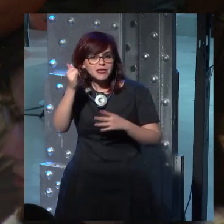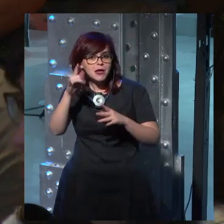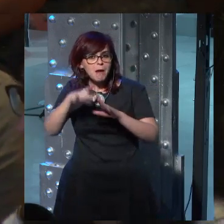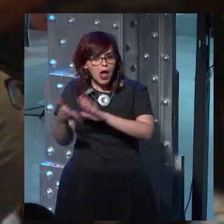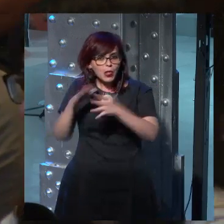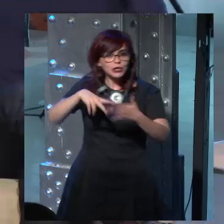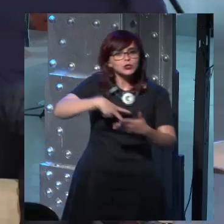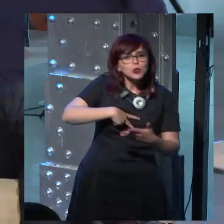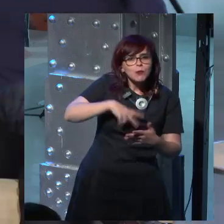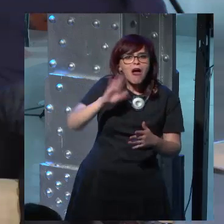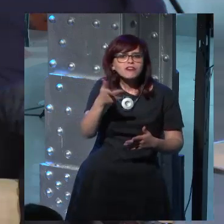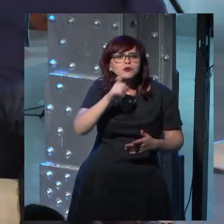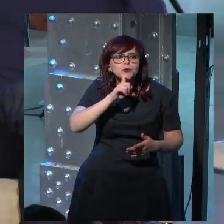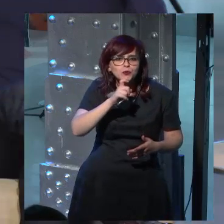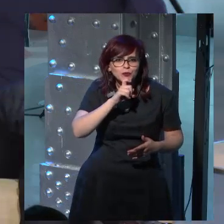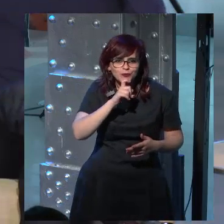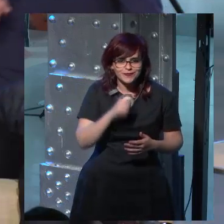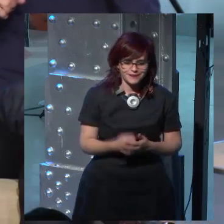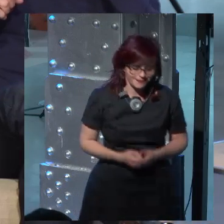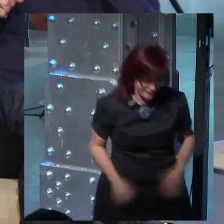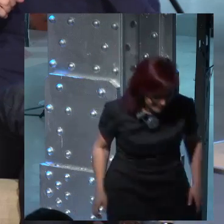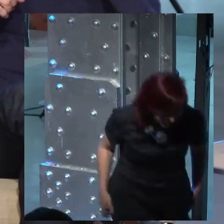of Kim and Saul?